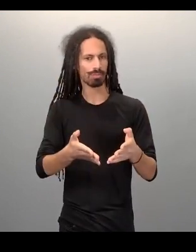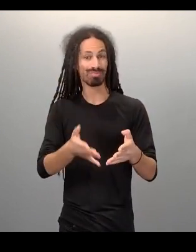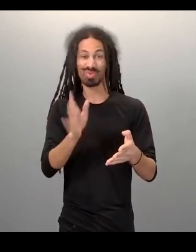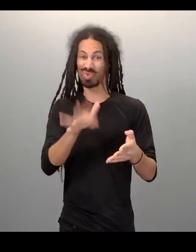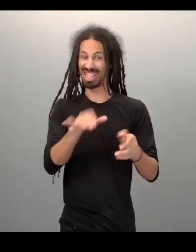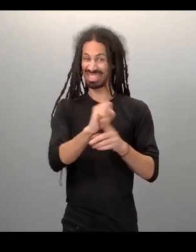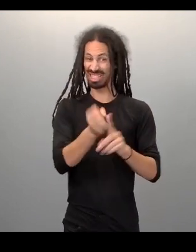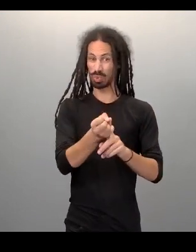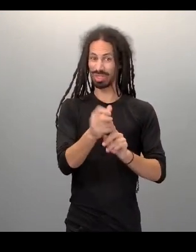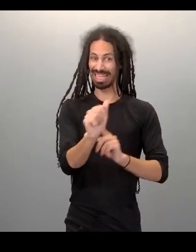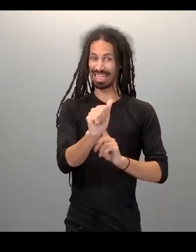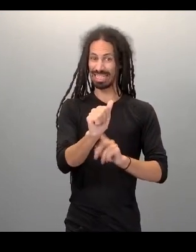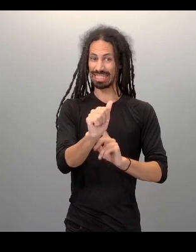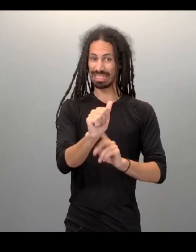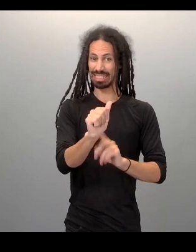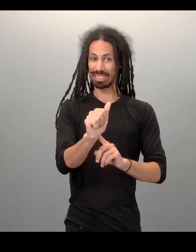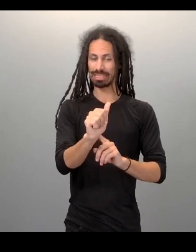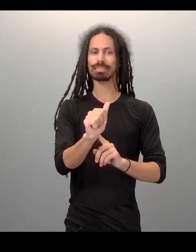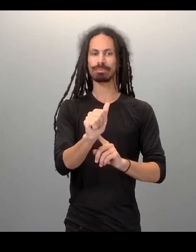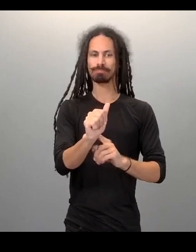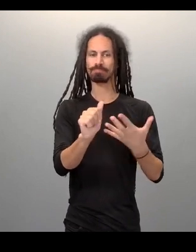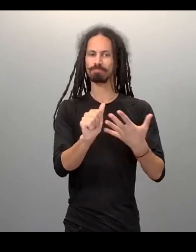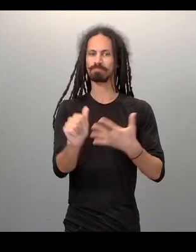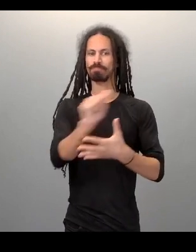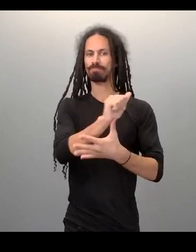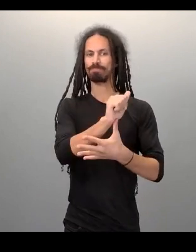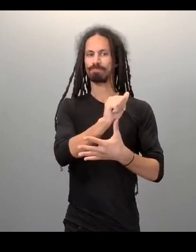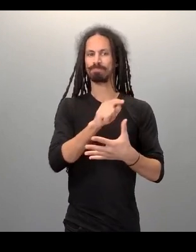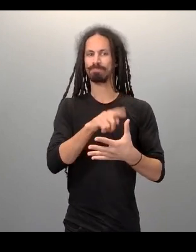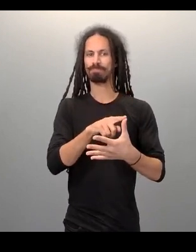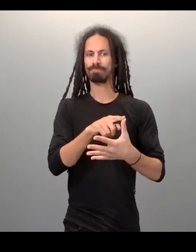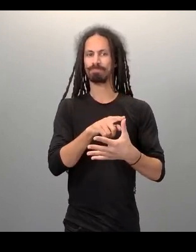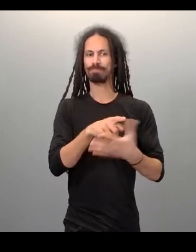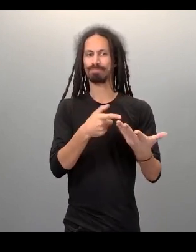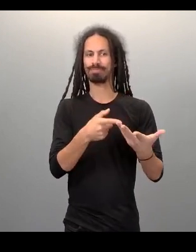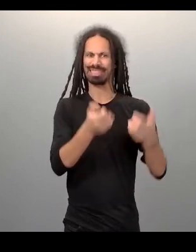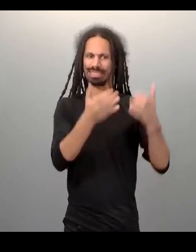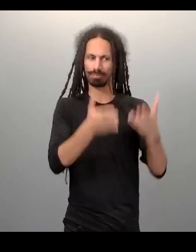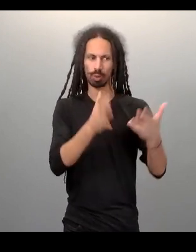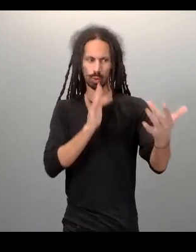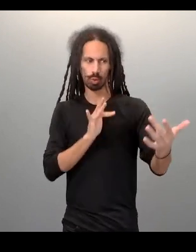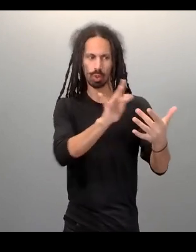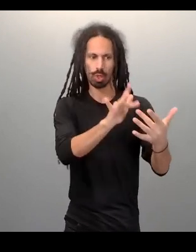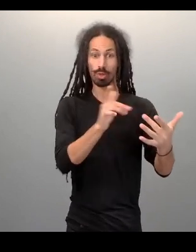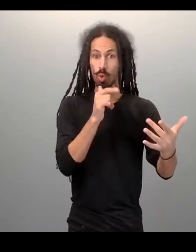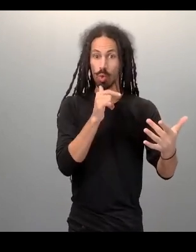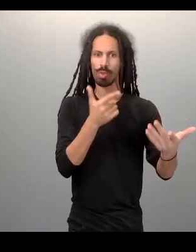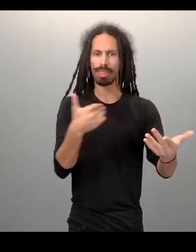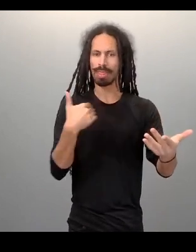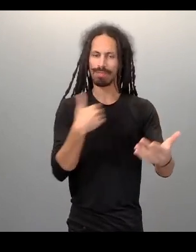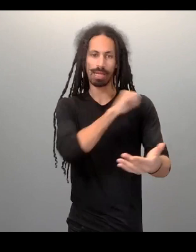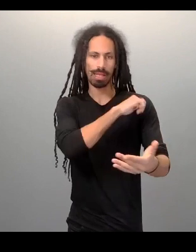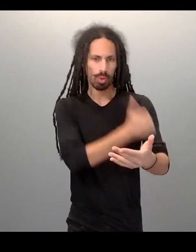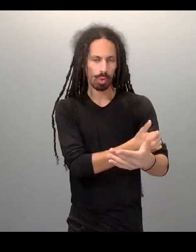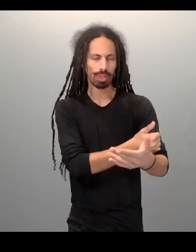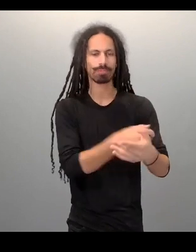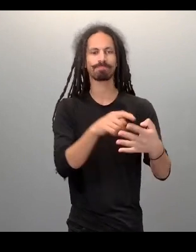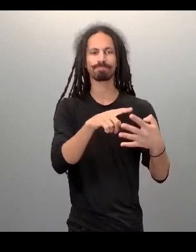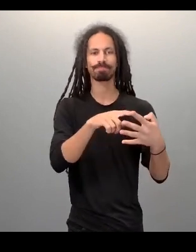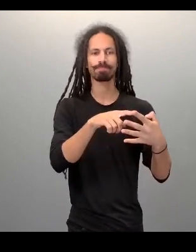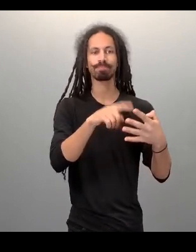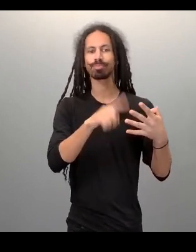there is someone of authority that you're going to be connecting with. It is a formal context, right?